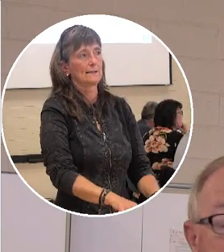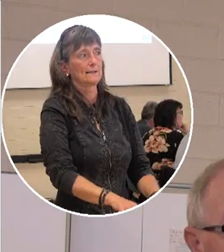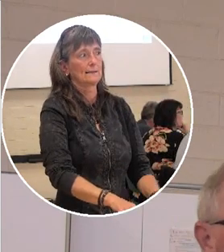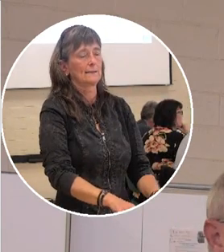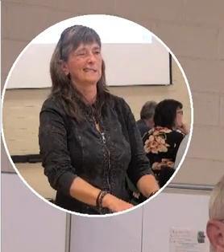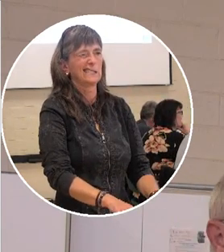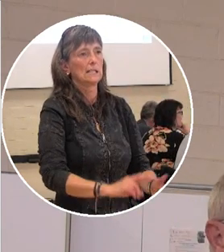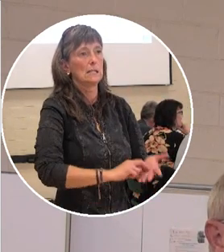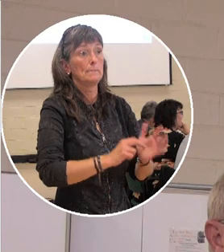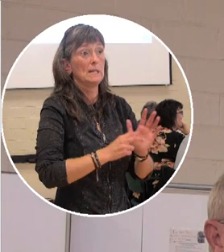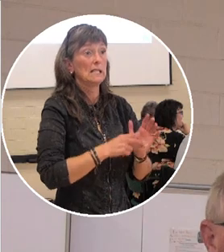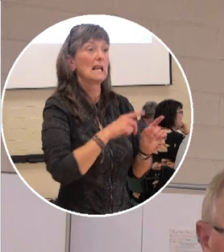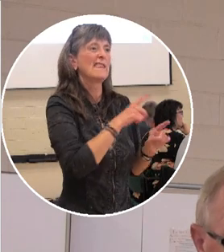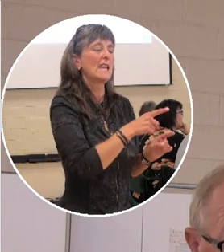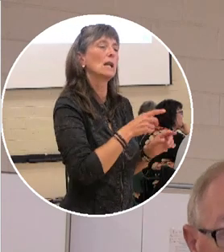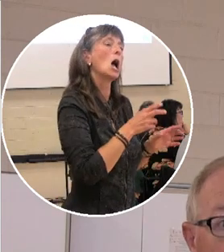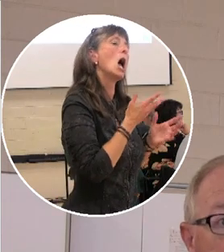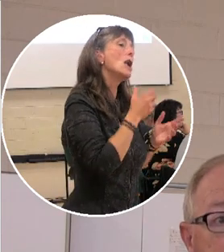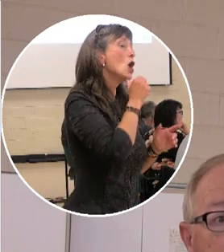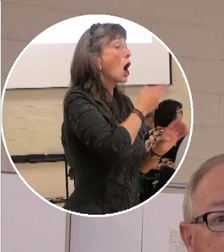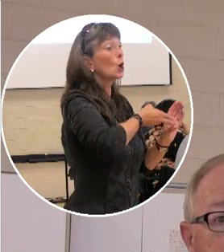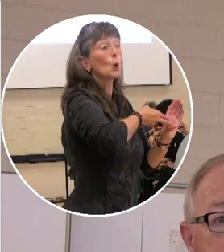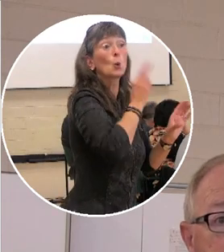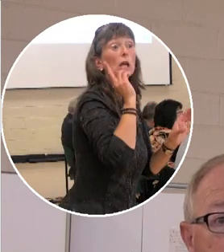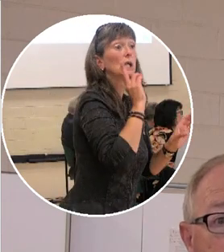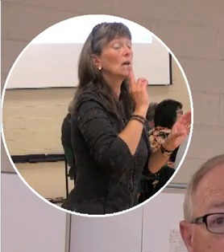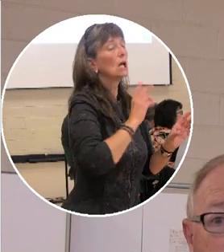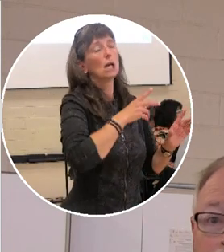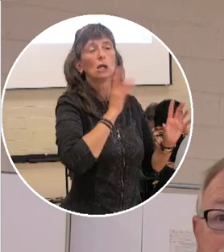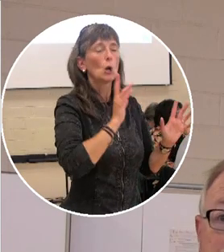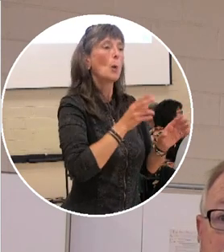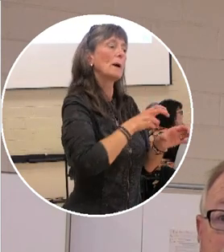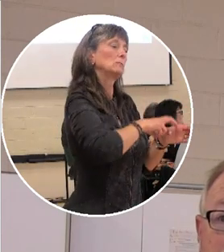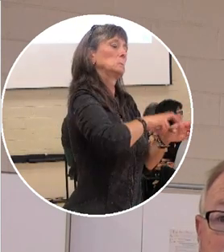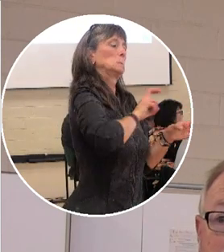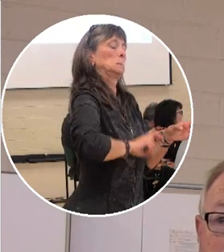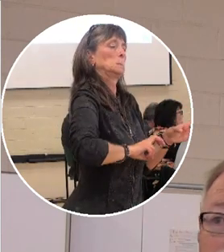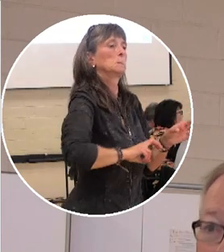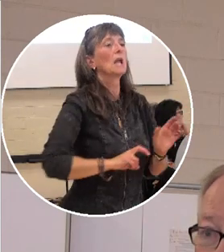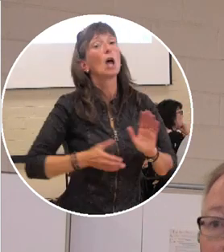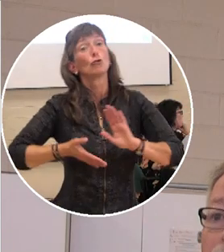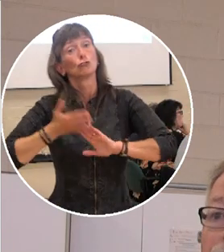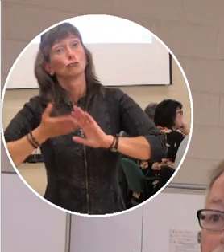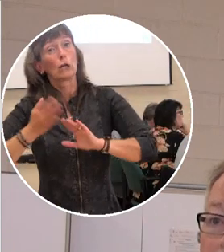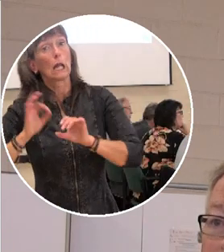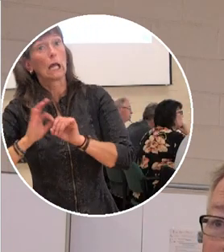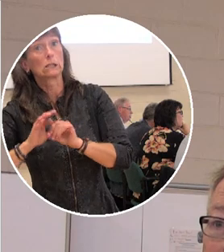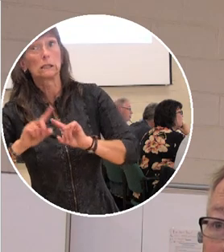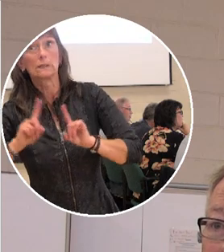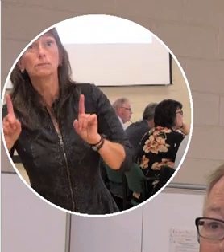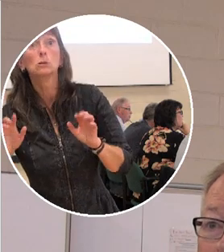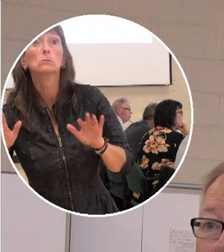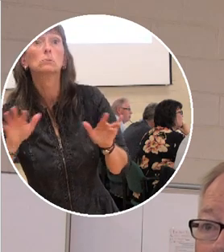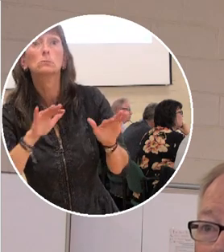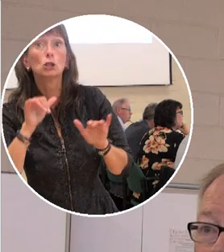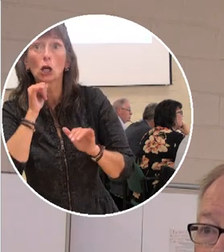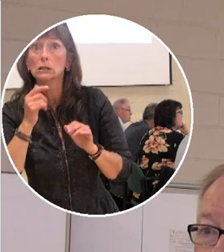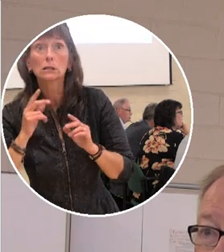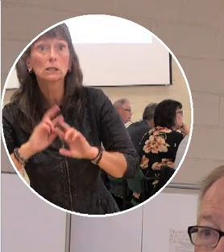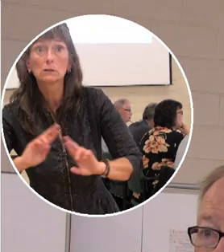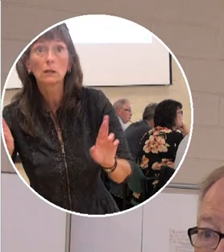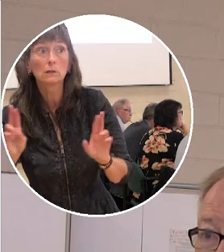We can step back from the board. We can run in these elections. If we're not successful, we can come right back. We're not